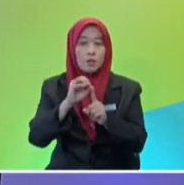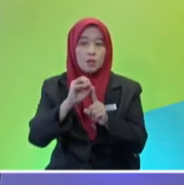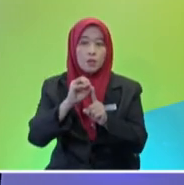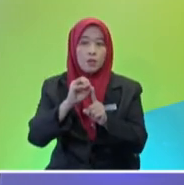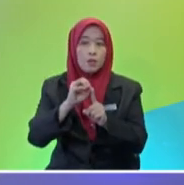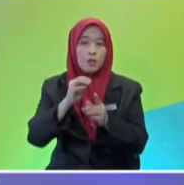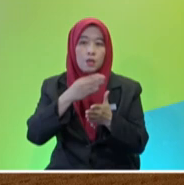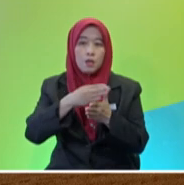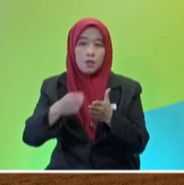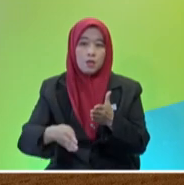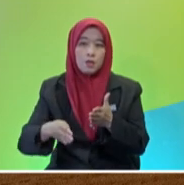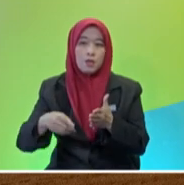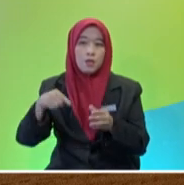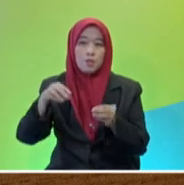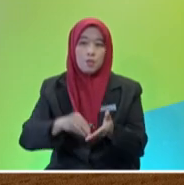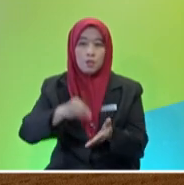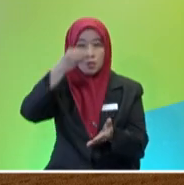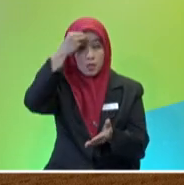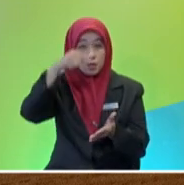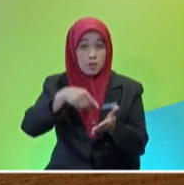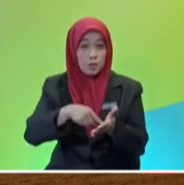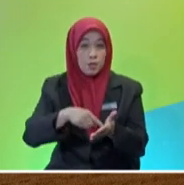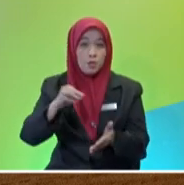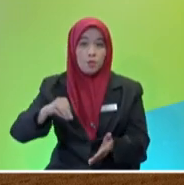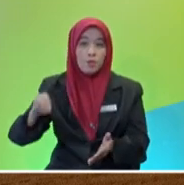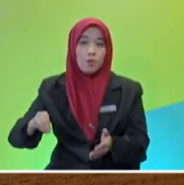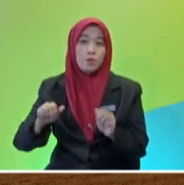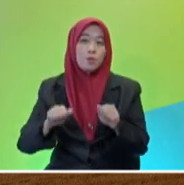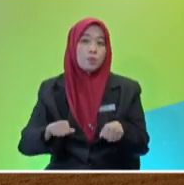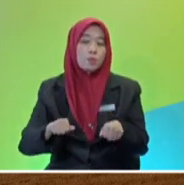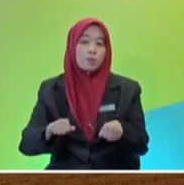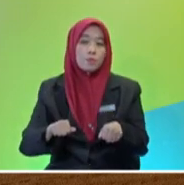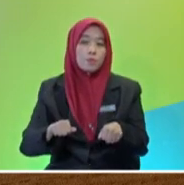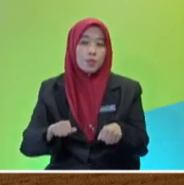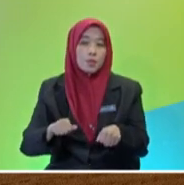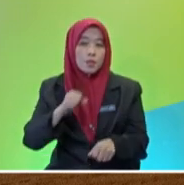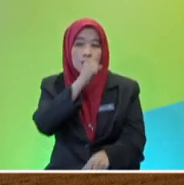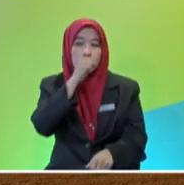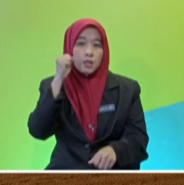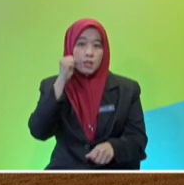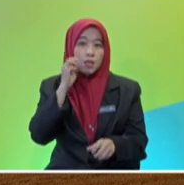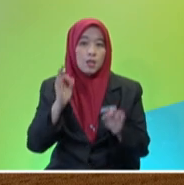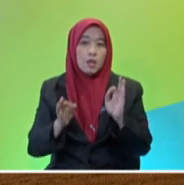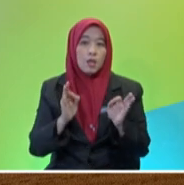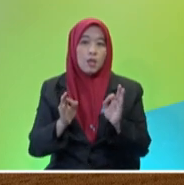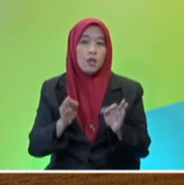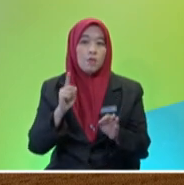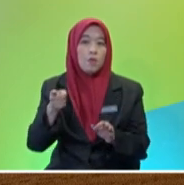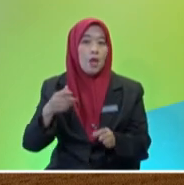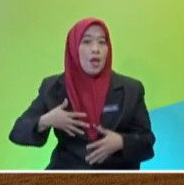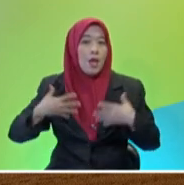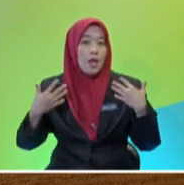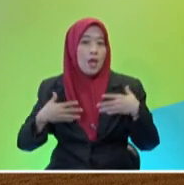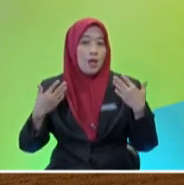the end of this session, children, you will be able to sing If You Are Happy song. We